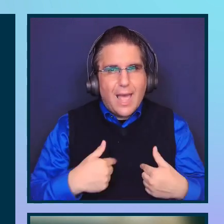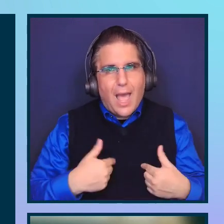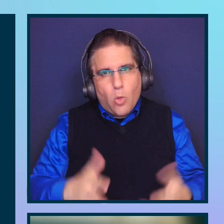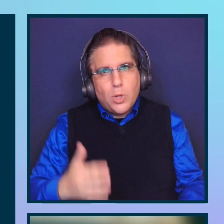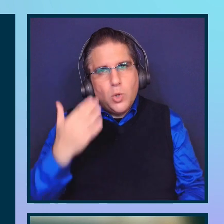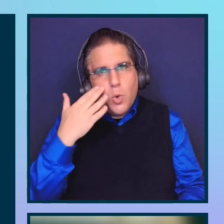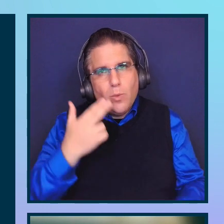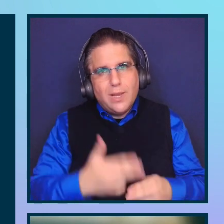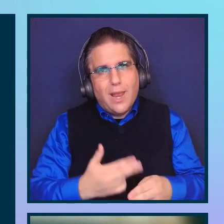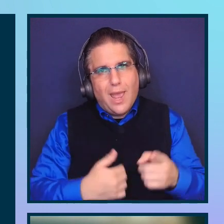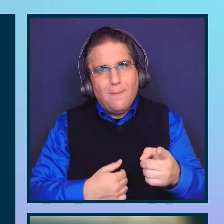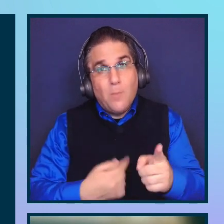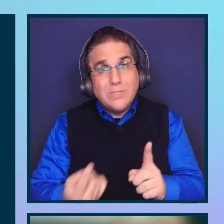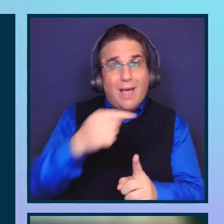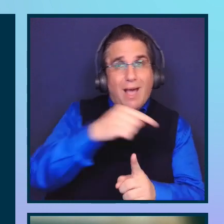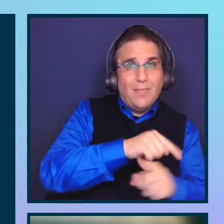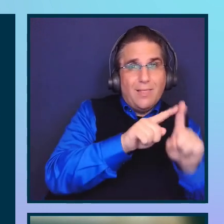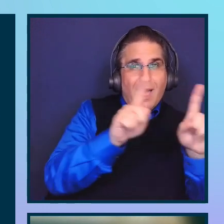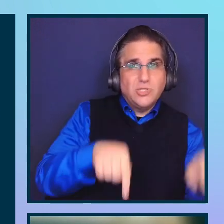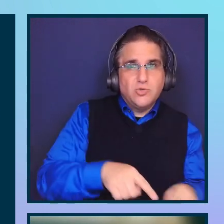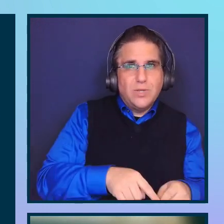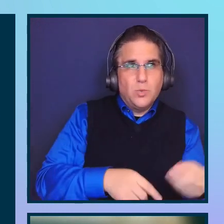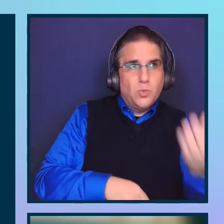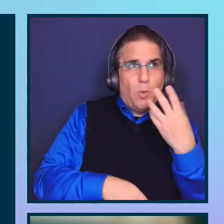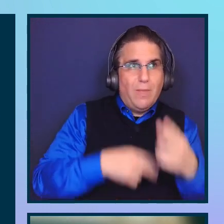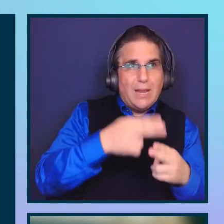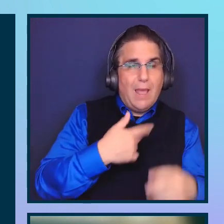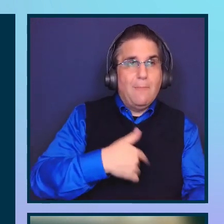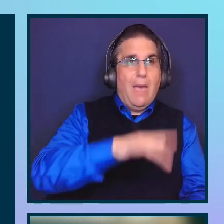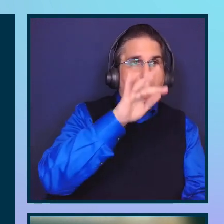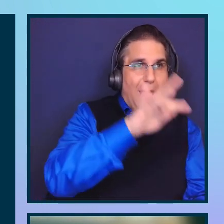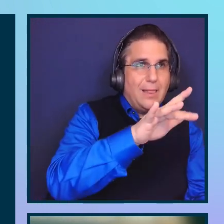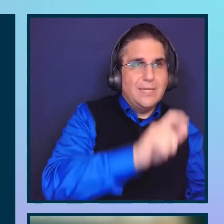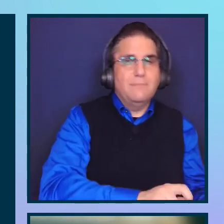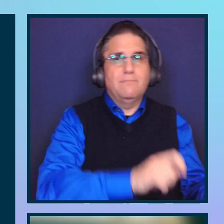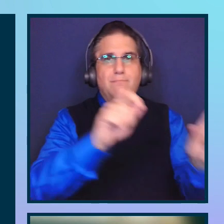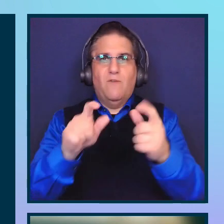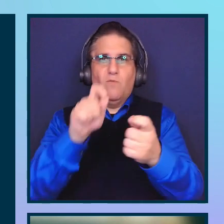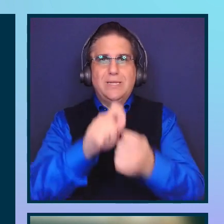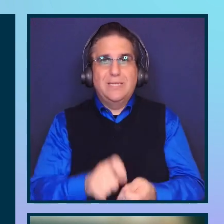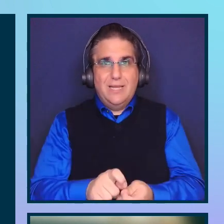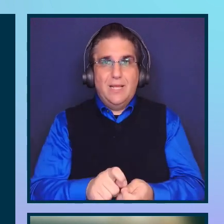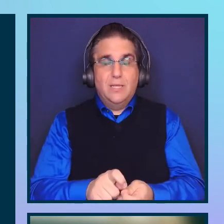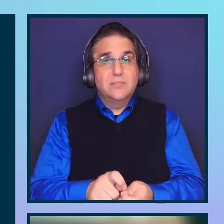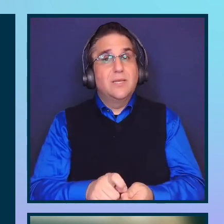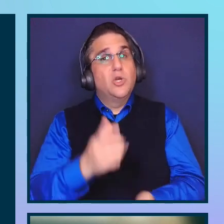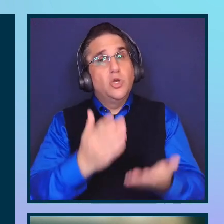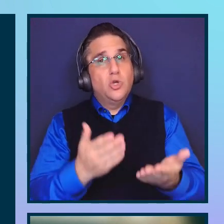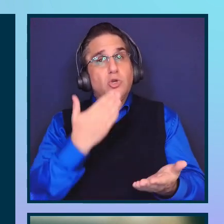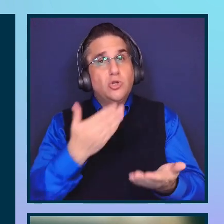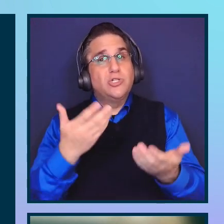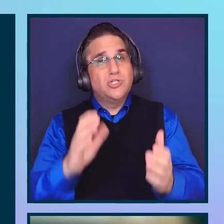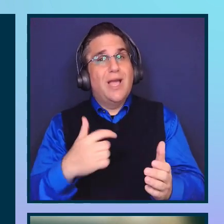They would have just heard it. And it's very likely that they would be going to edit details of it. So that's why this is a particularly